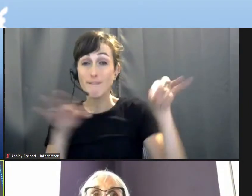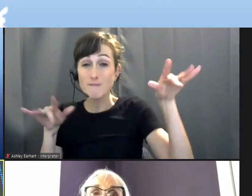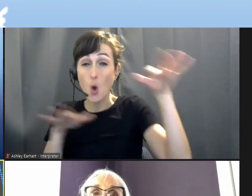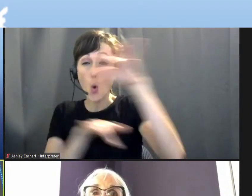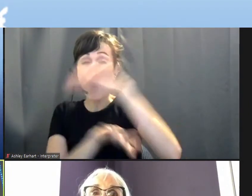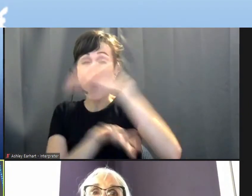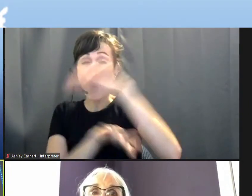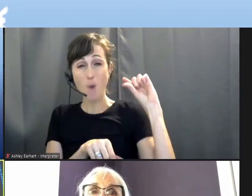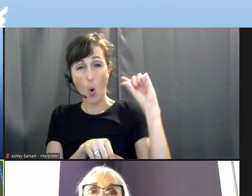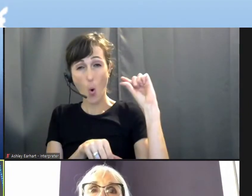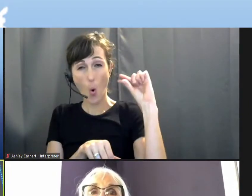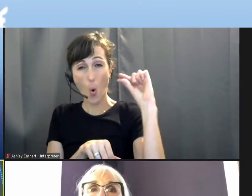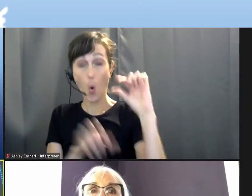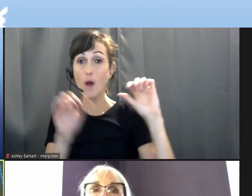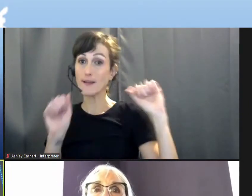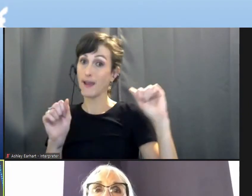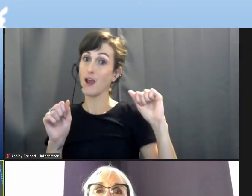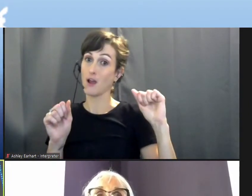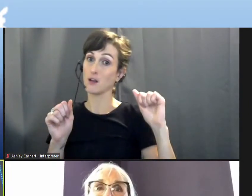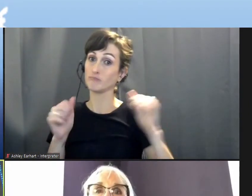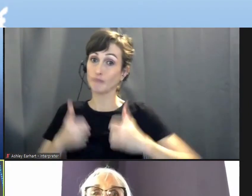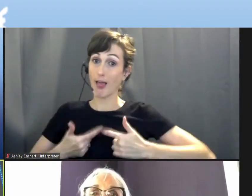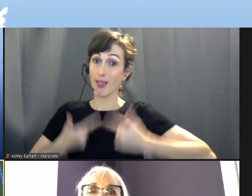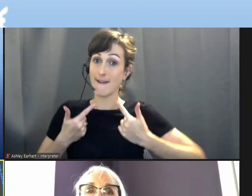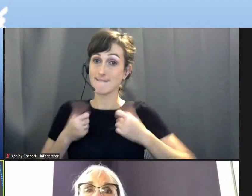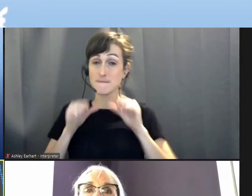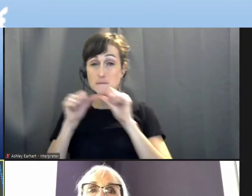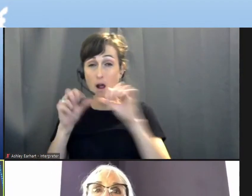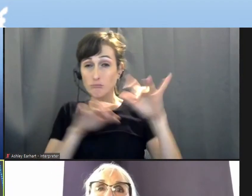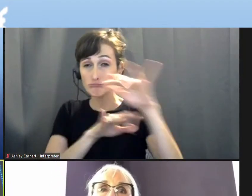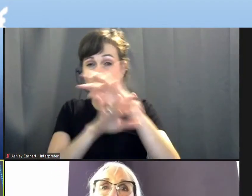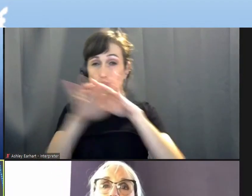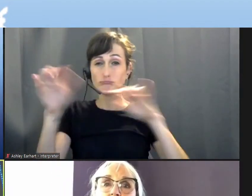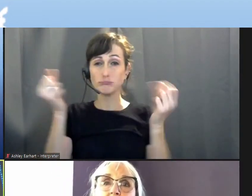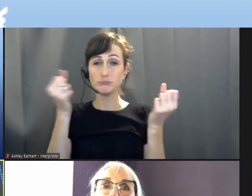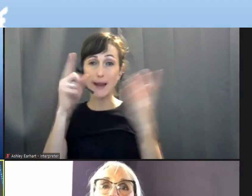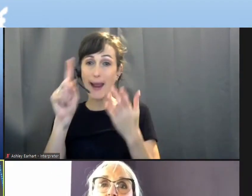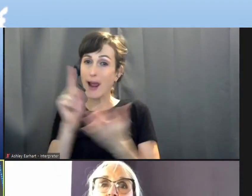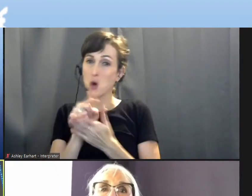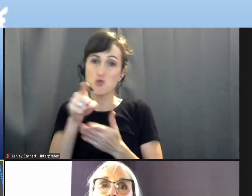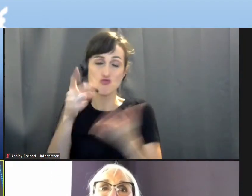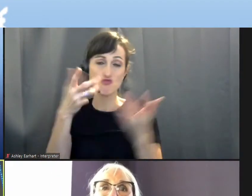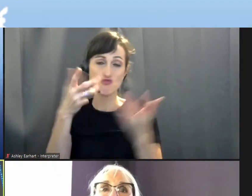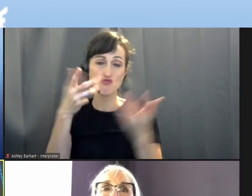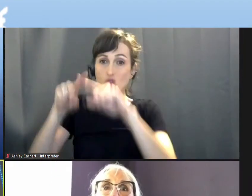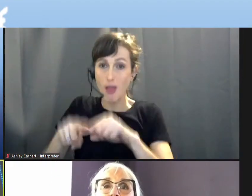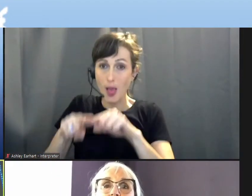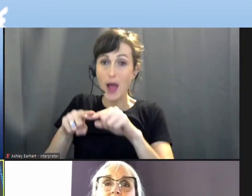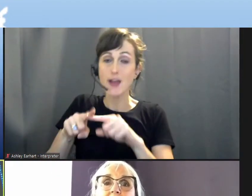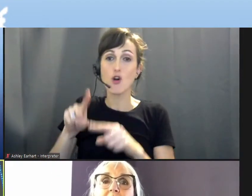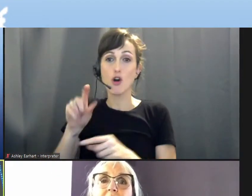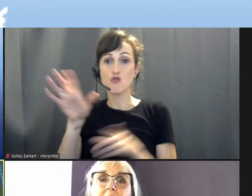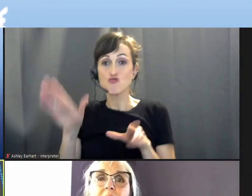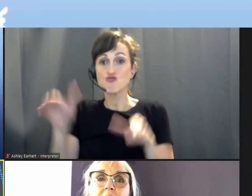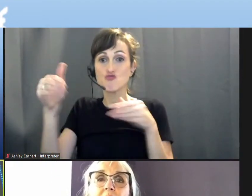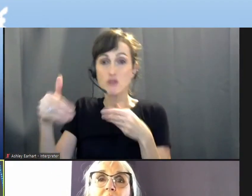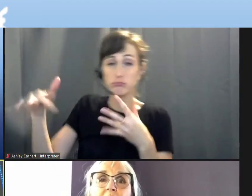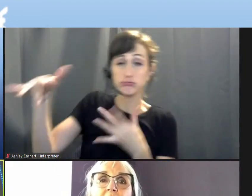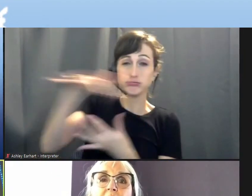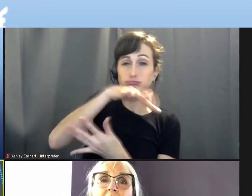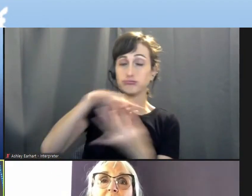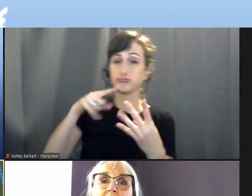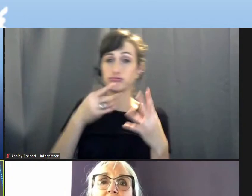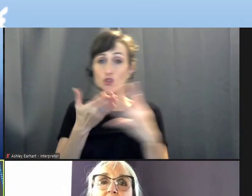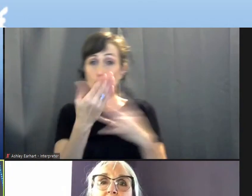light, it can stay aerosolized for several hours. And you don't want to rely on circulation of the room to go through a filter,